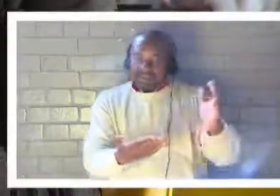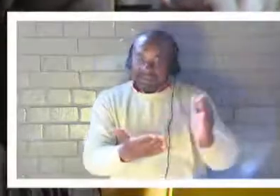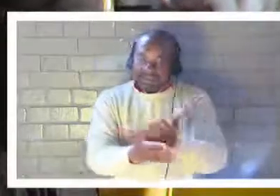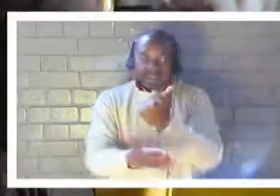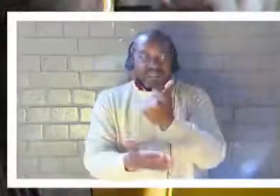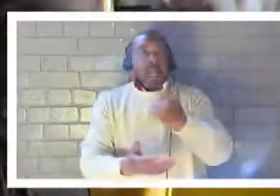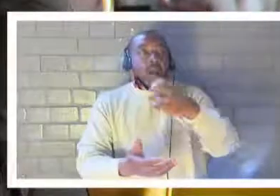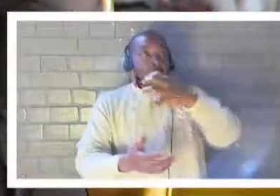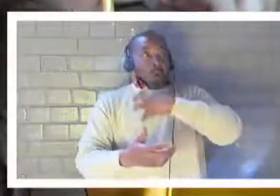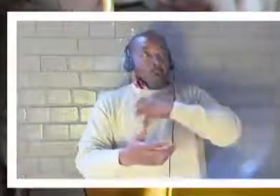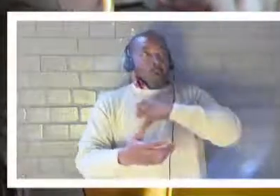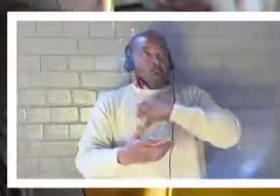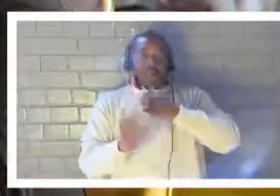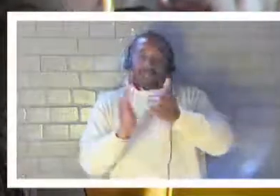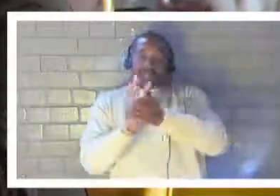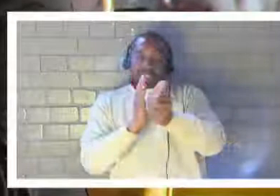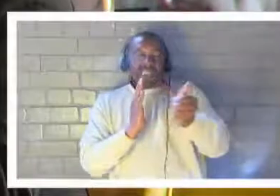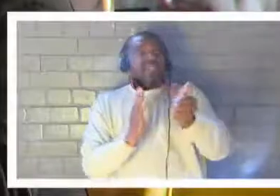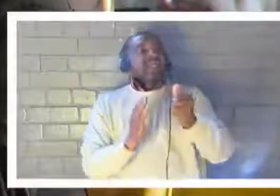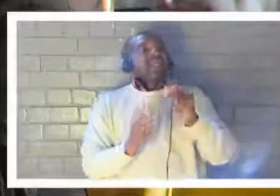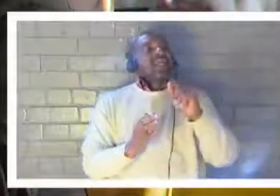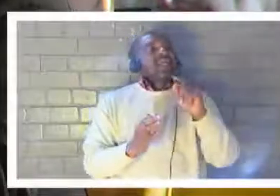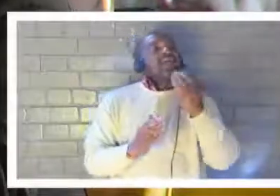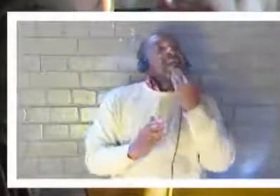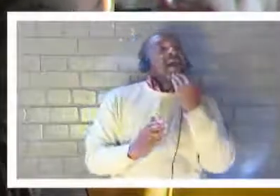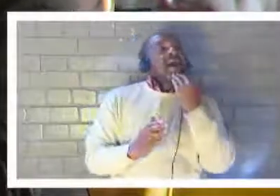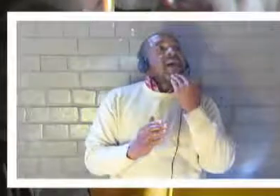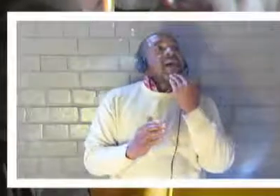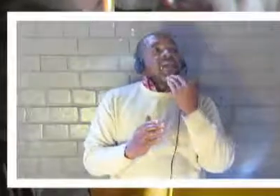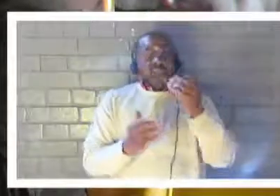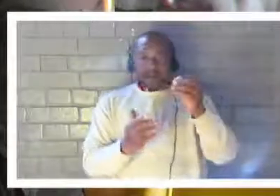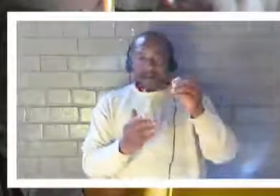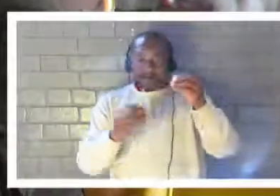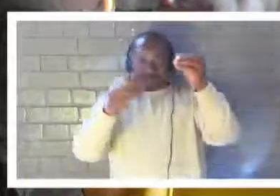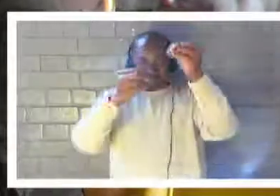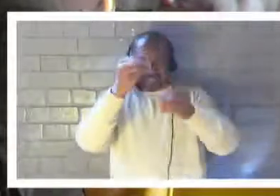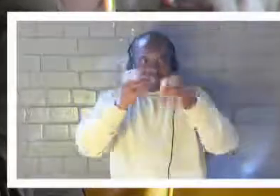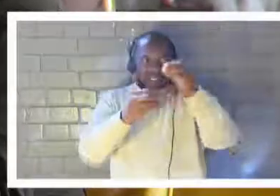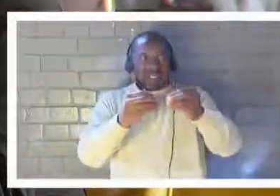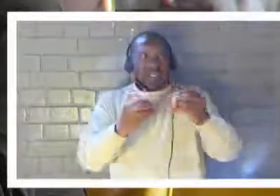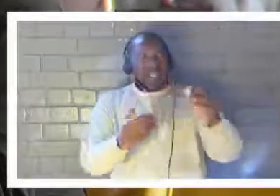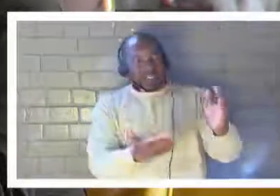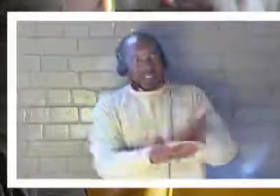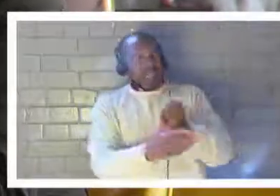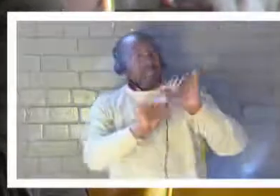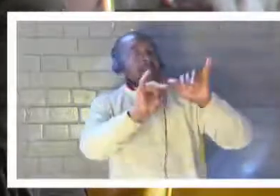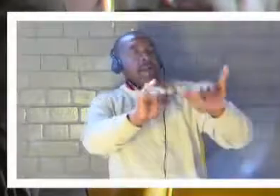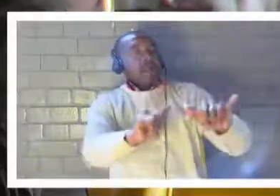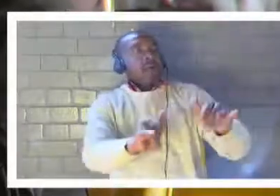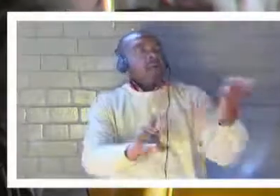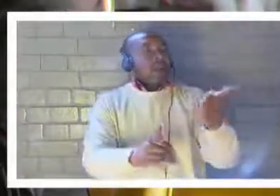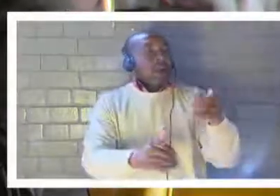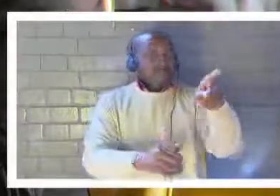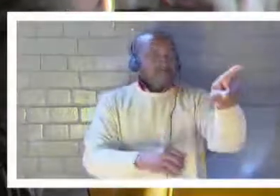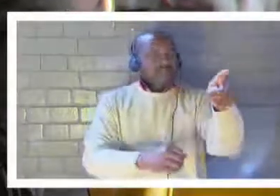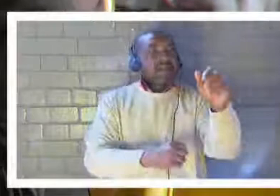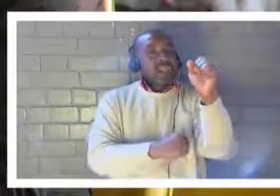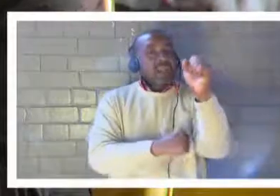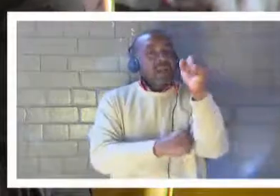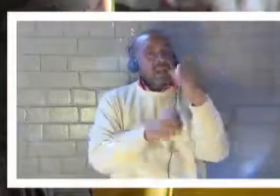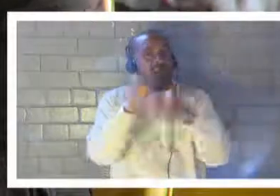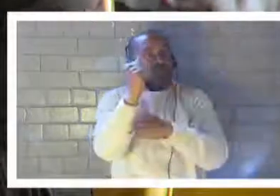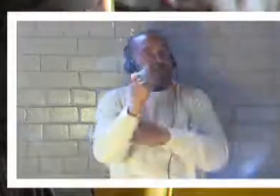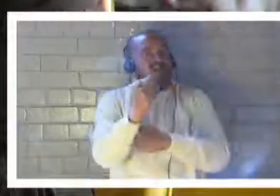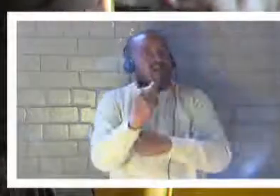maintenance and put them into the institution with the budget and staff who will use the internal supply chain like any other things that we are